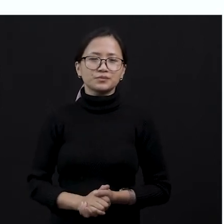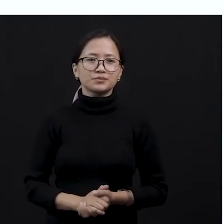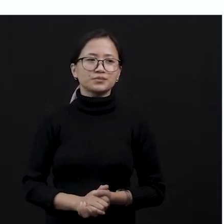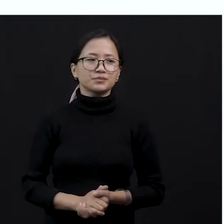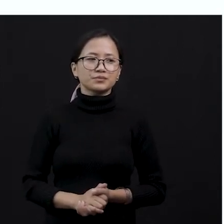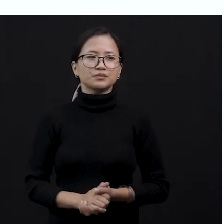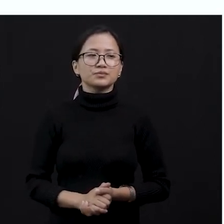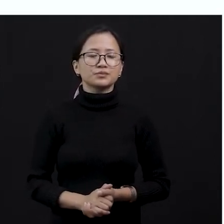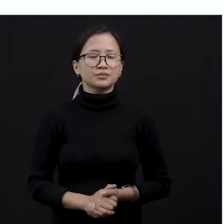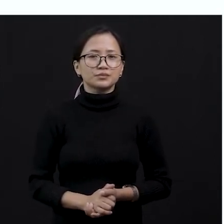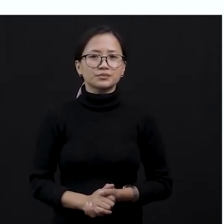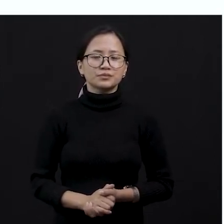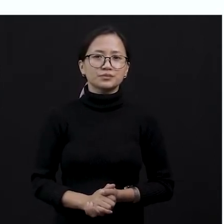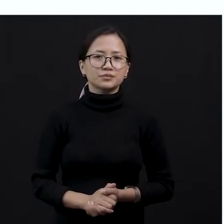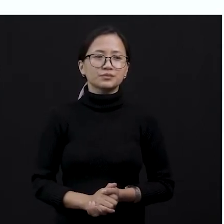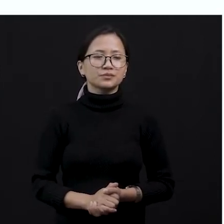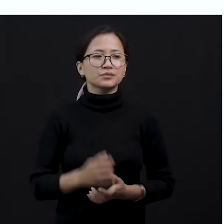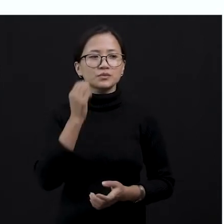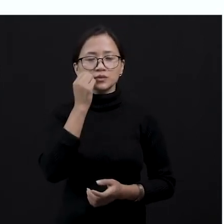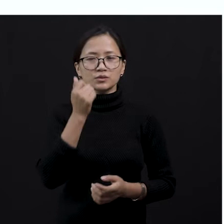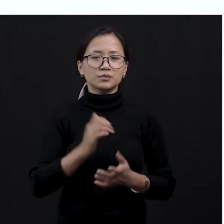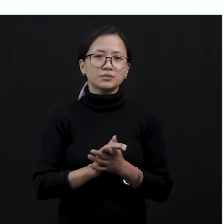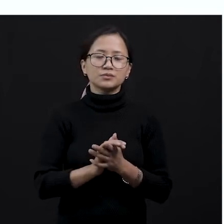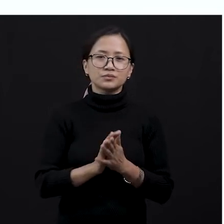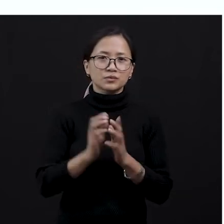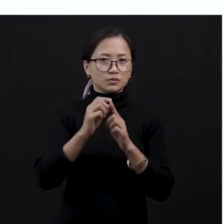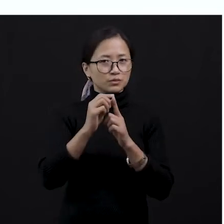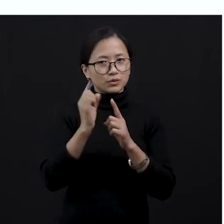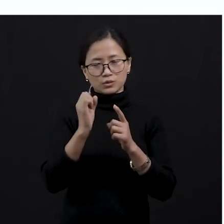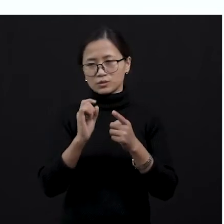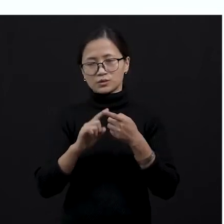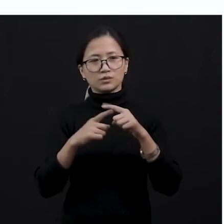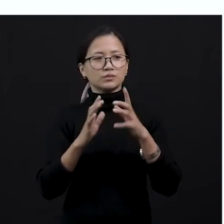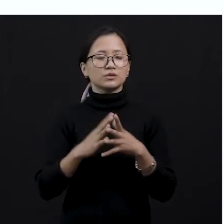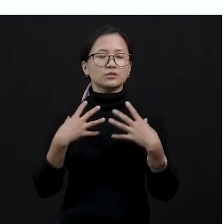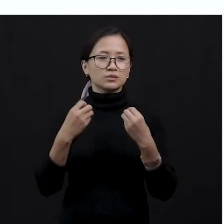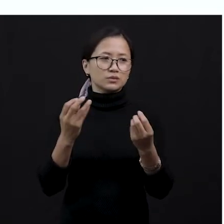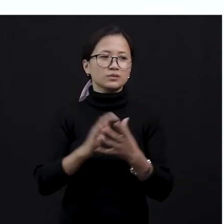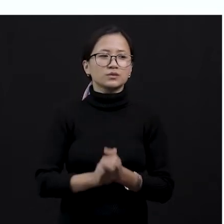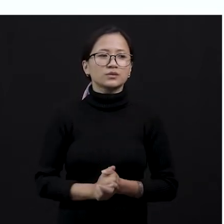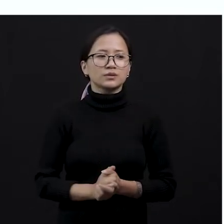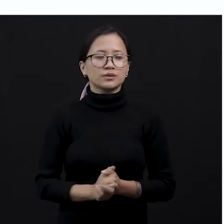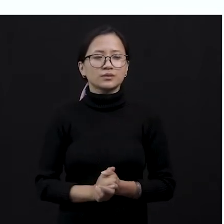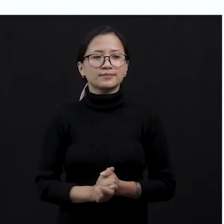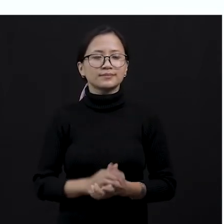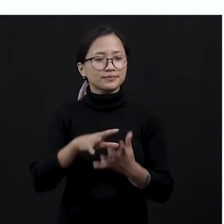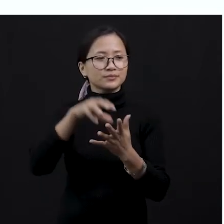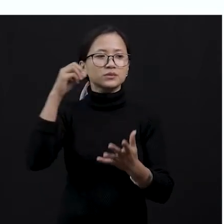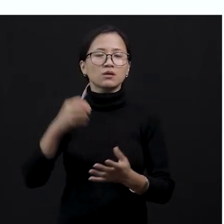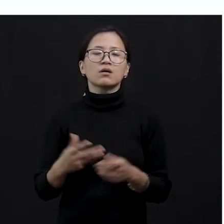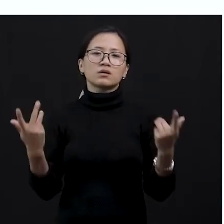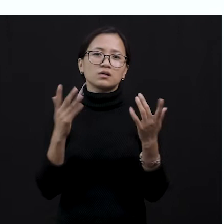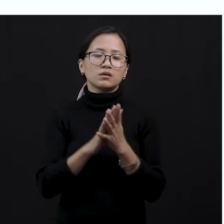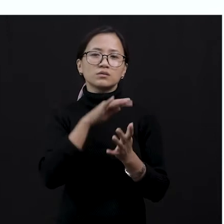admirable, like the rainbow, right? That is why the boy wants to be the sky, okay? Now let's learn how